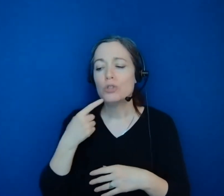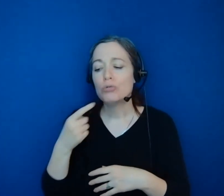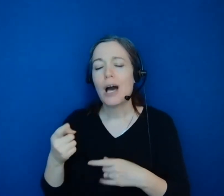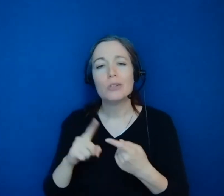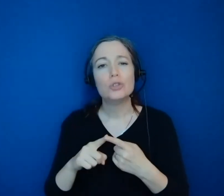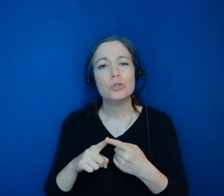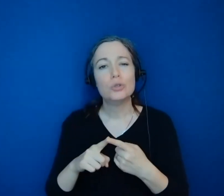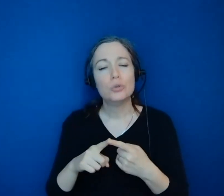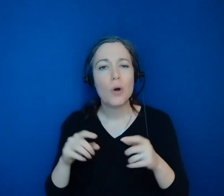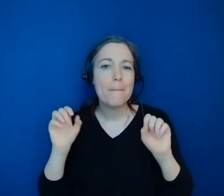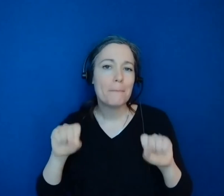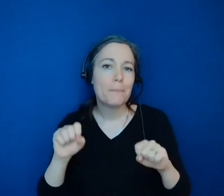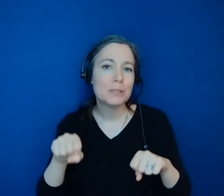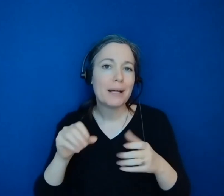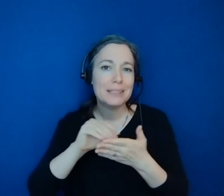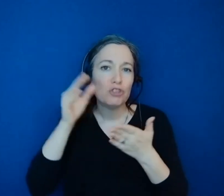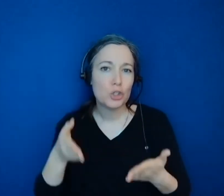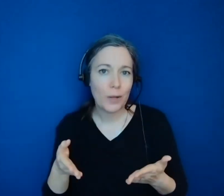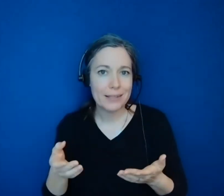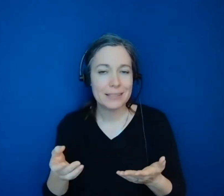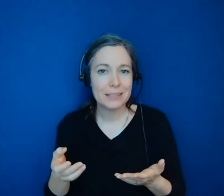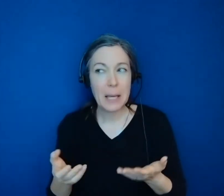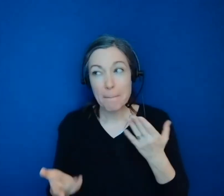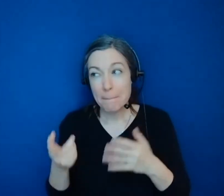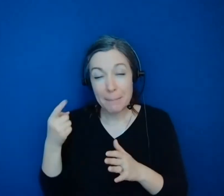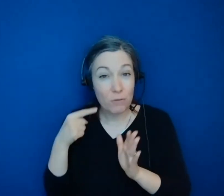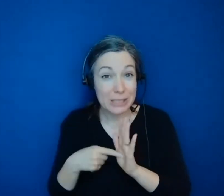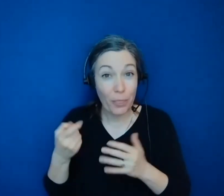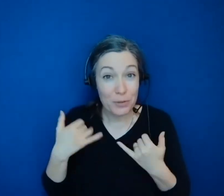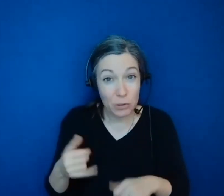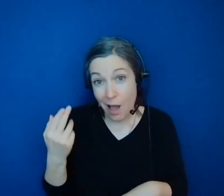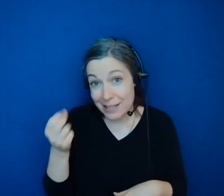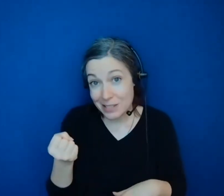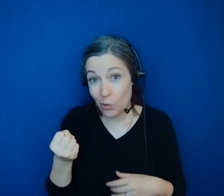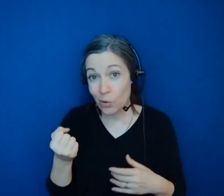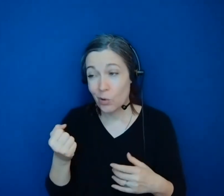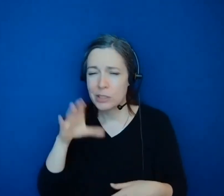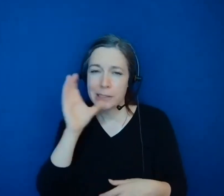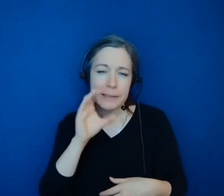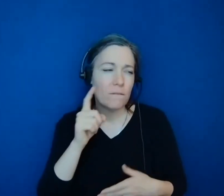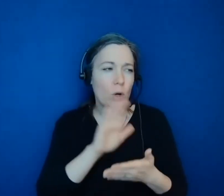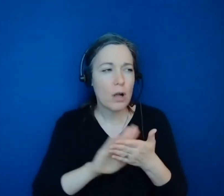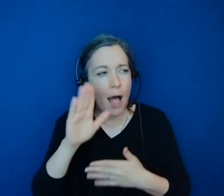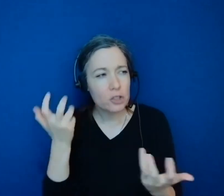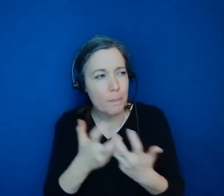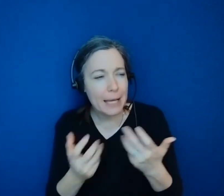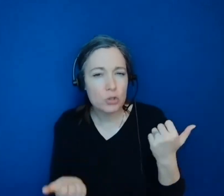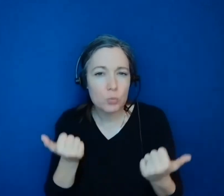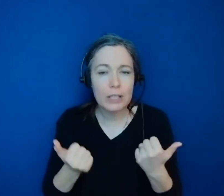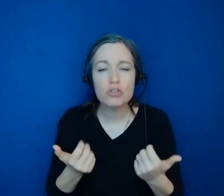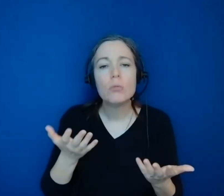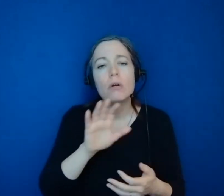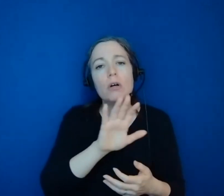at FCC so some students who may still be in high school they're going through the college search process. What advice would you give